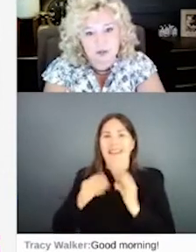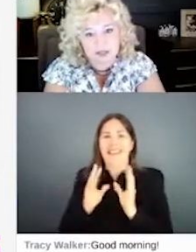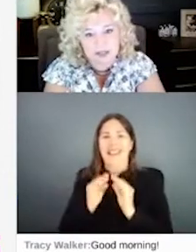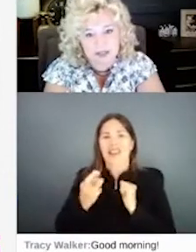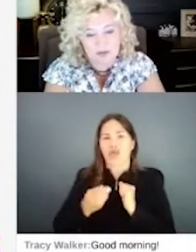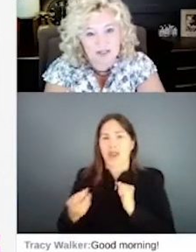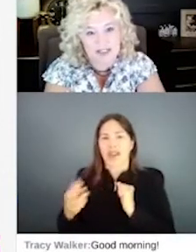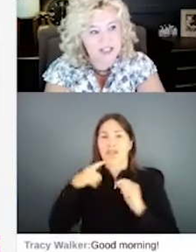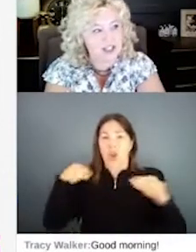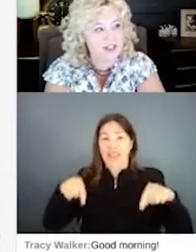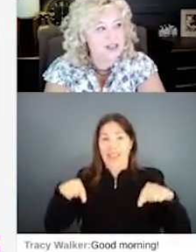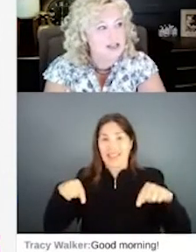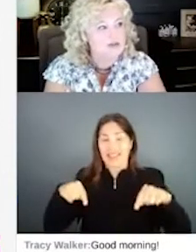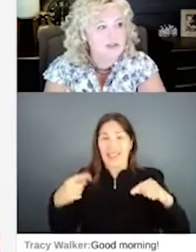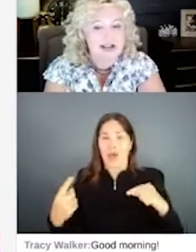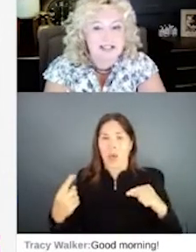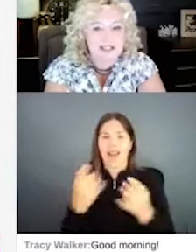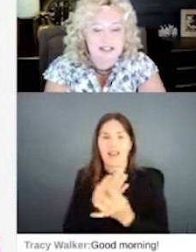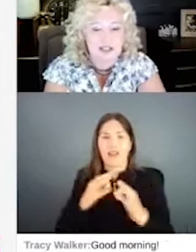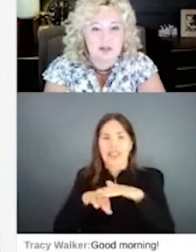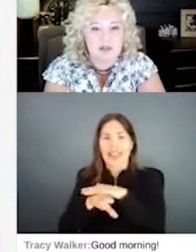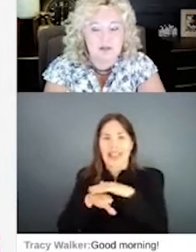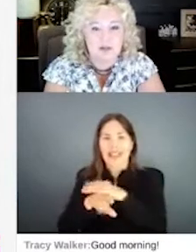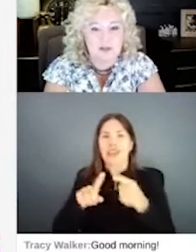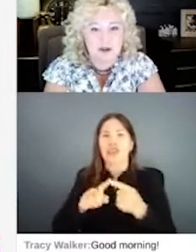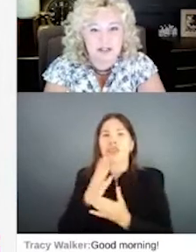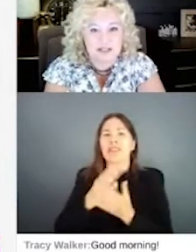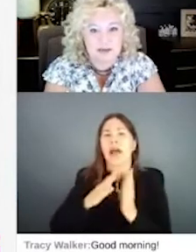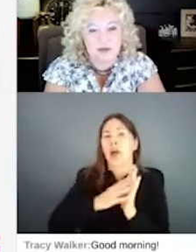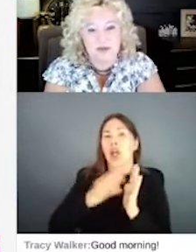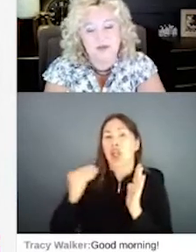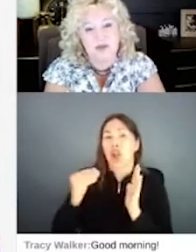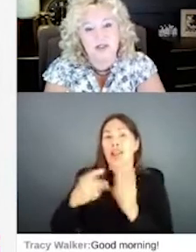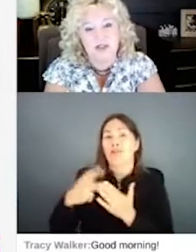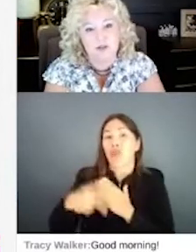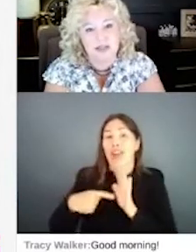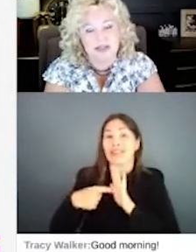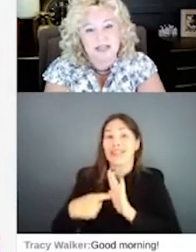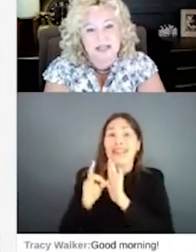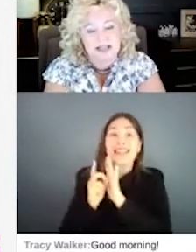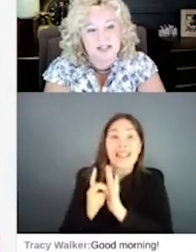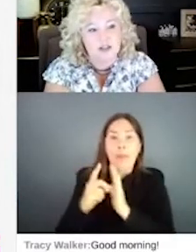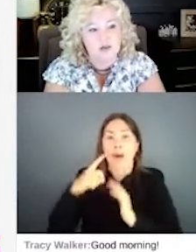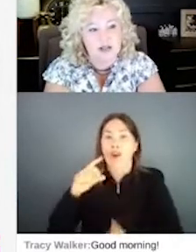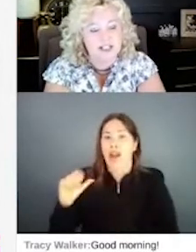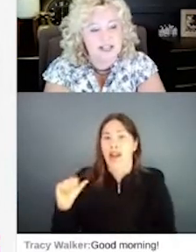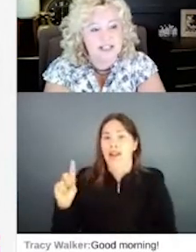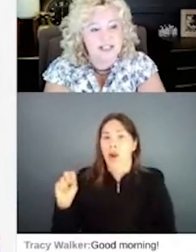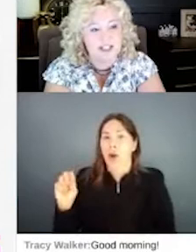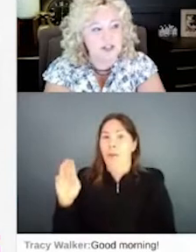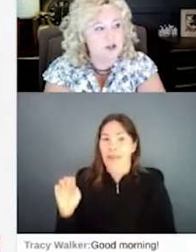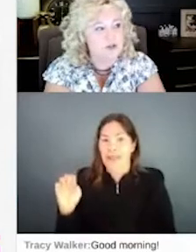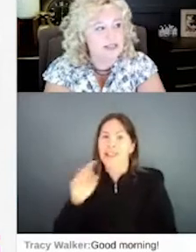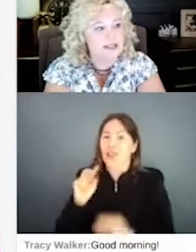resources for this session free access to some learning products demos for Adobe. And so watch that in session